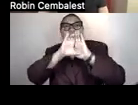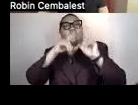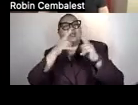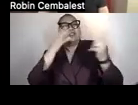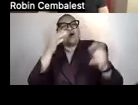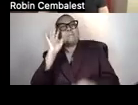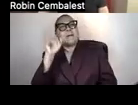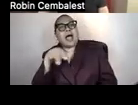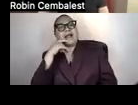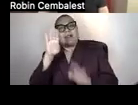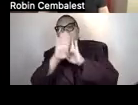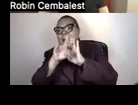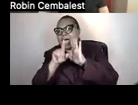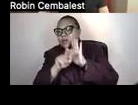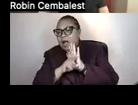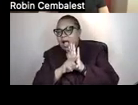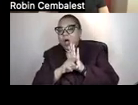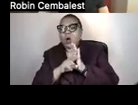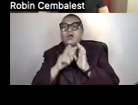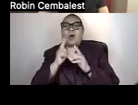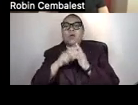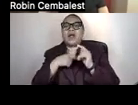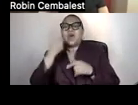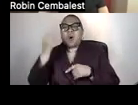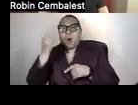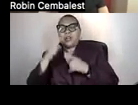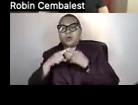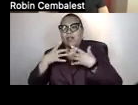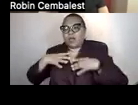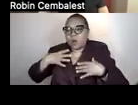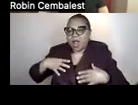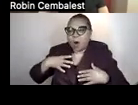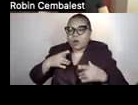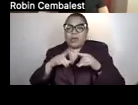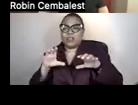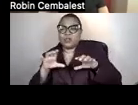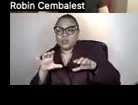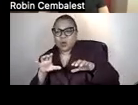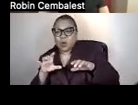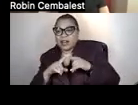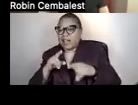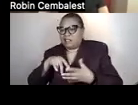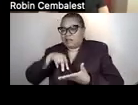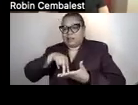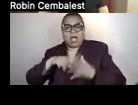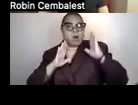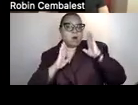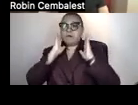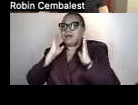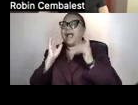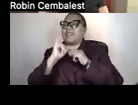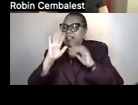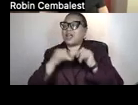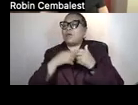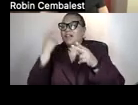much by the background and what they're holding and what they're wearing and what they're doing and their stance and their pose. Well, that's the way